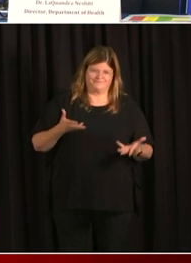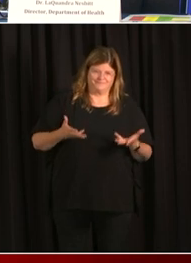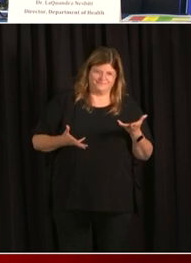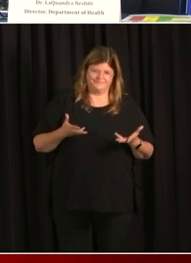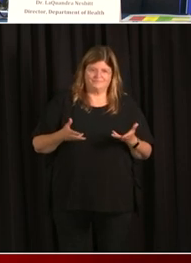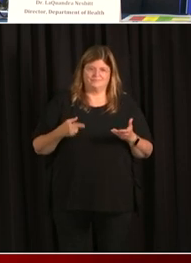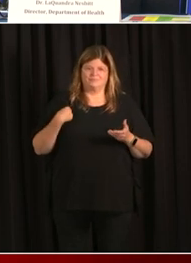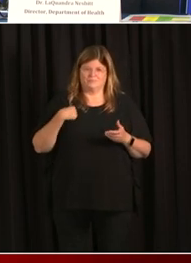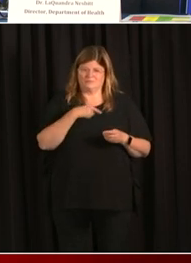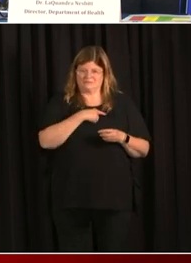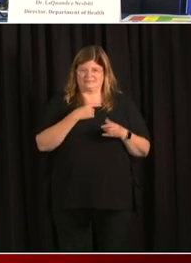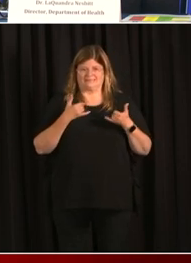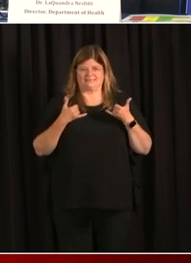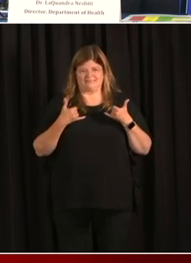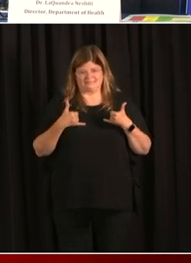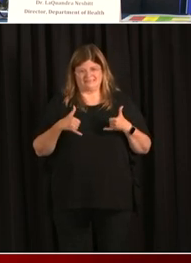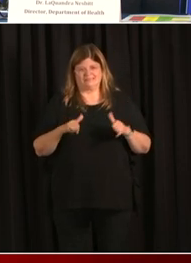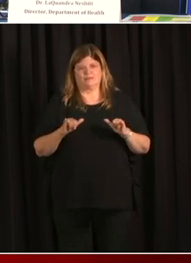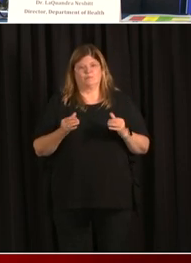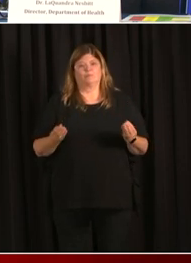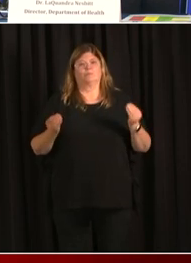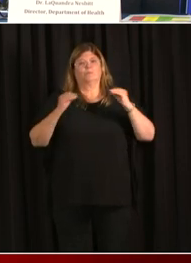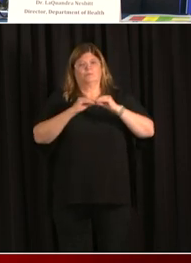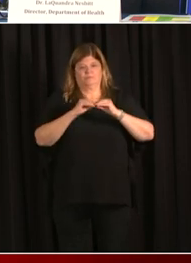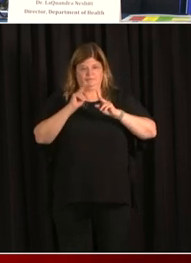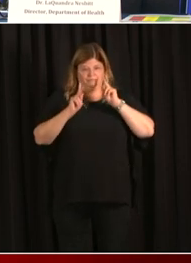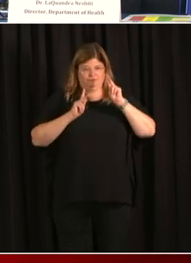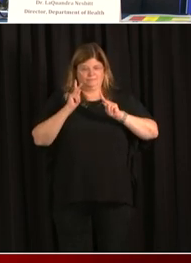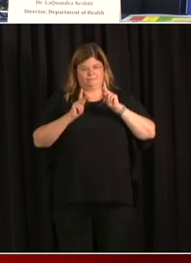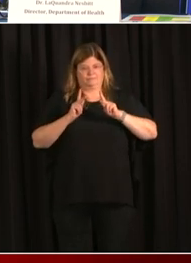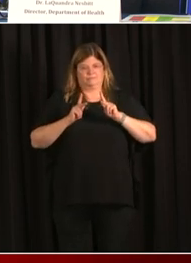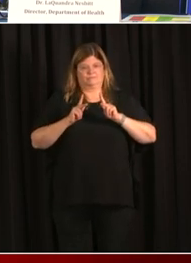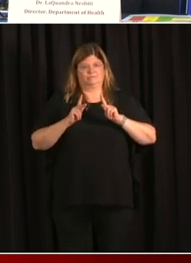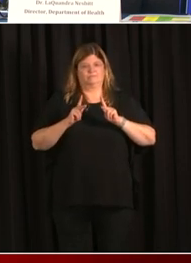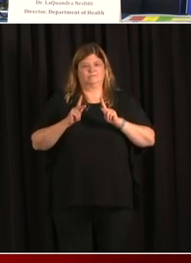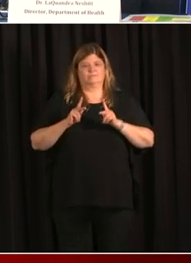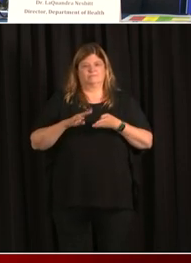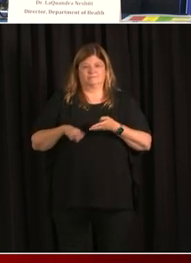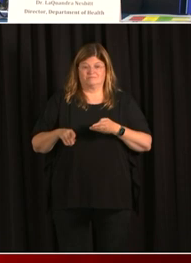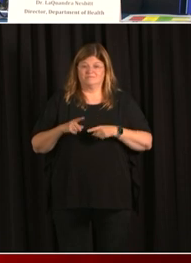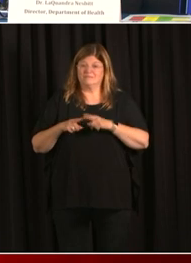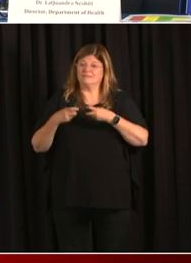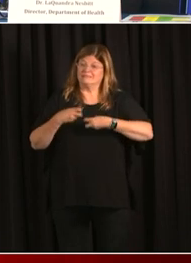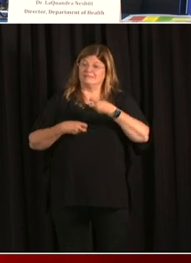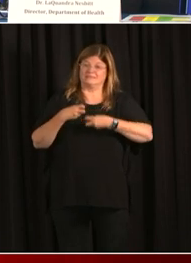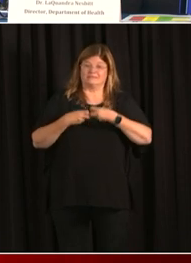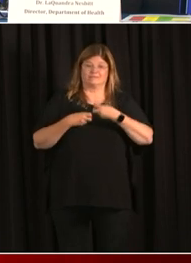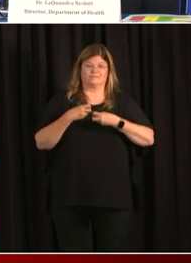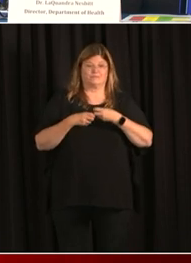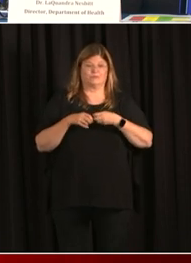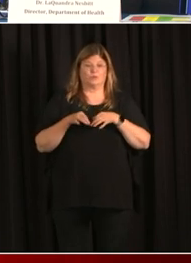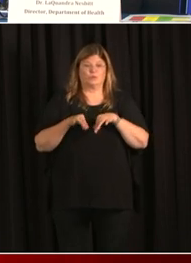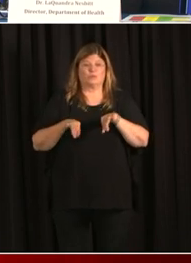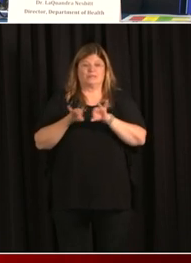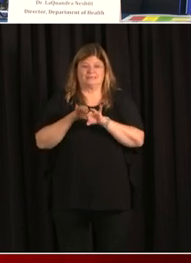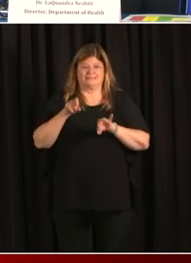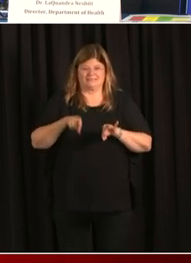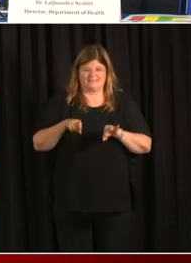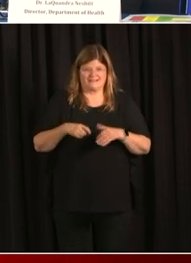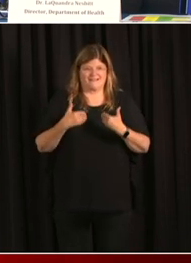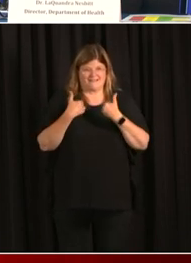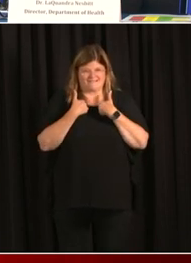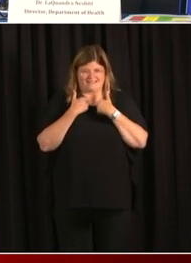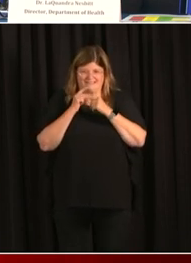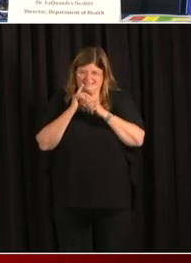a higher proportion of people completing interviews. The issue is the critical need to have interviews